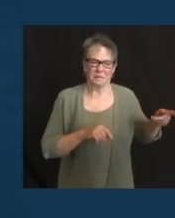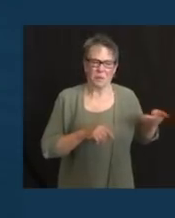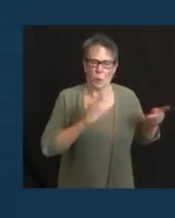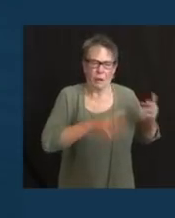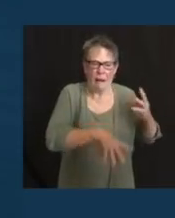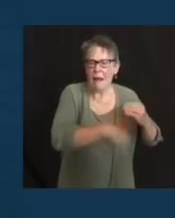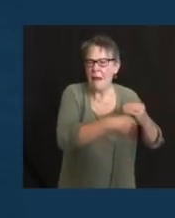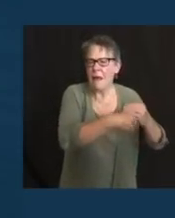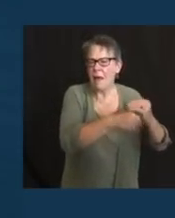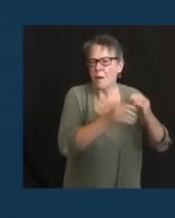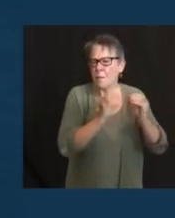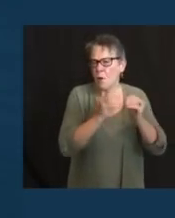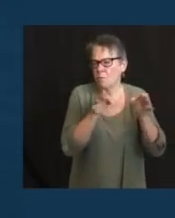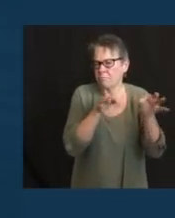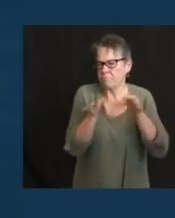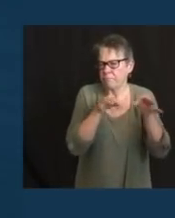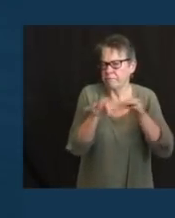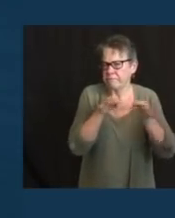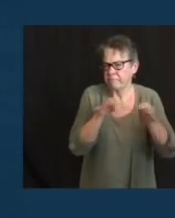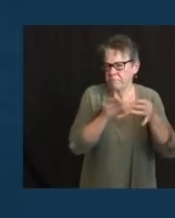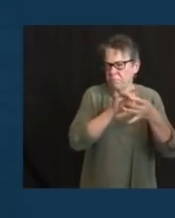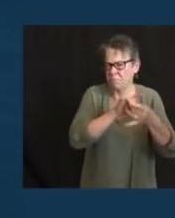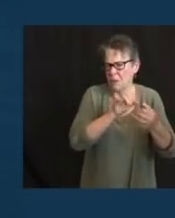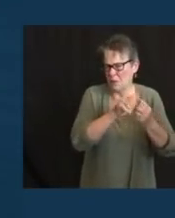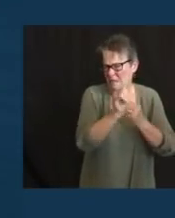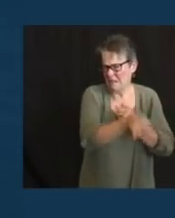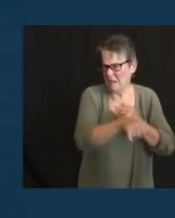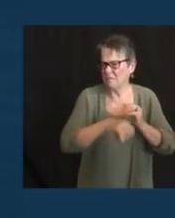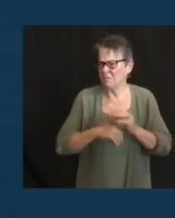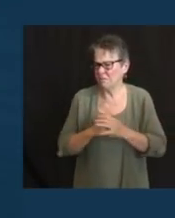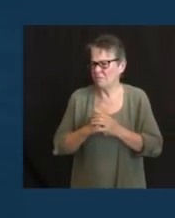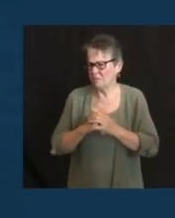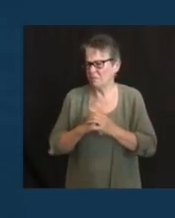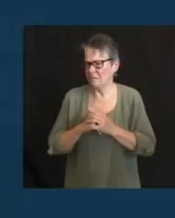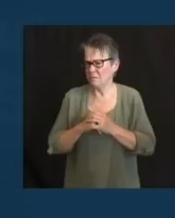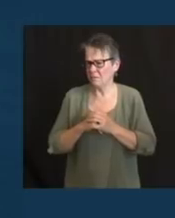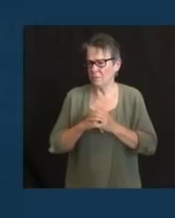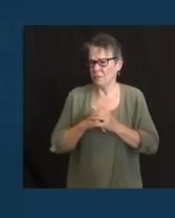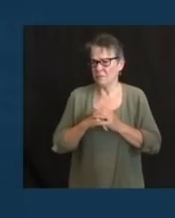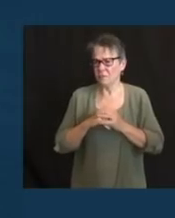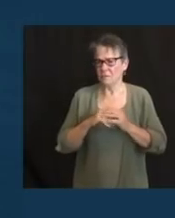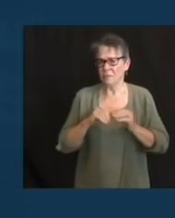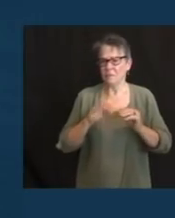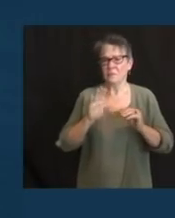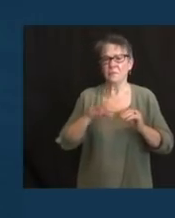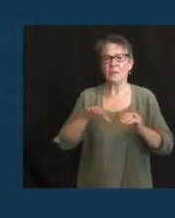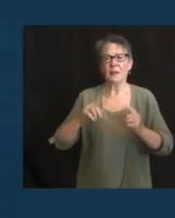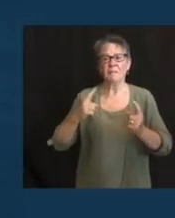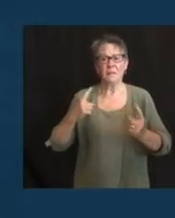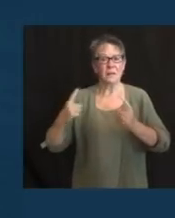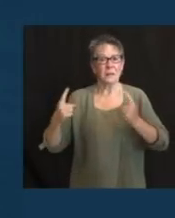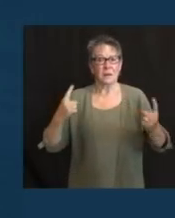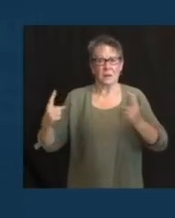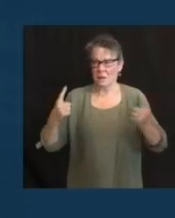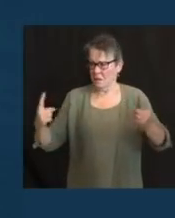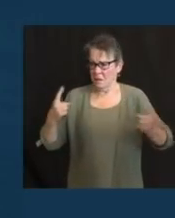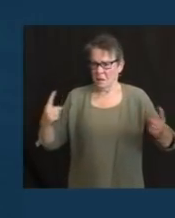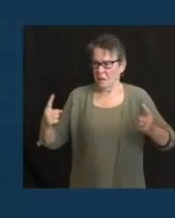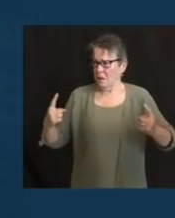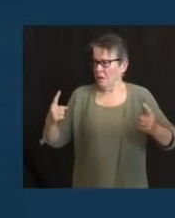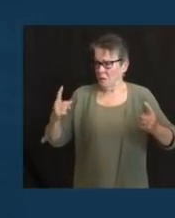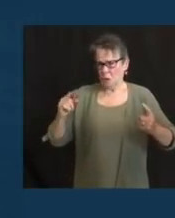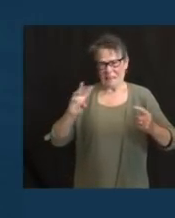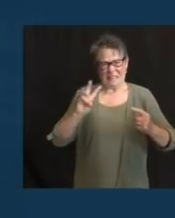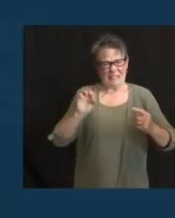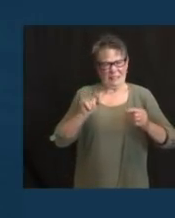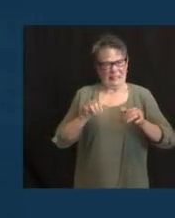as being less than 6 feet for a period of 10 minutes or more. Less than 6 feet away for a period of 10 minutes or